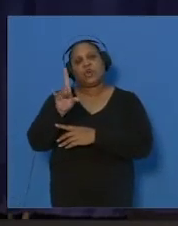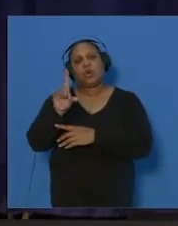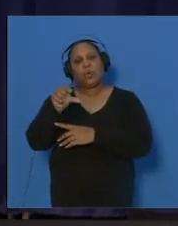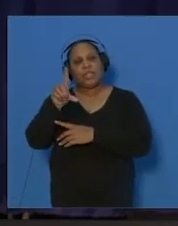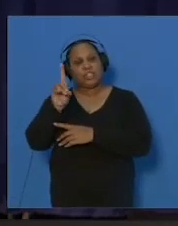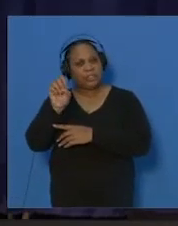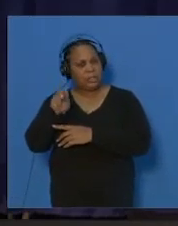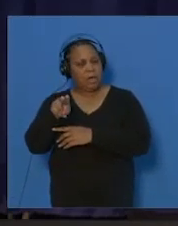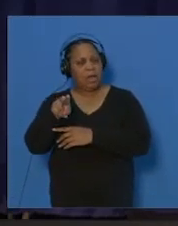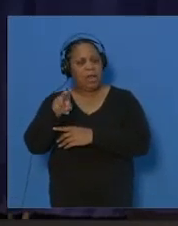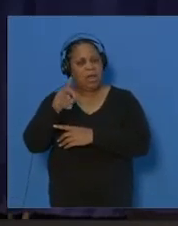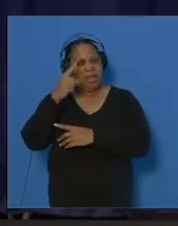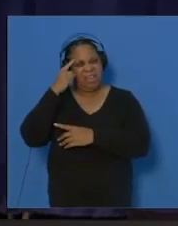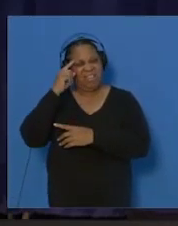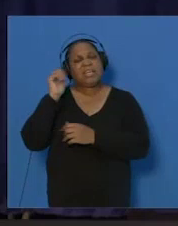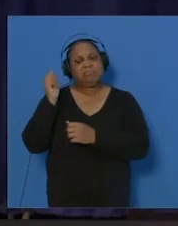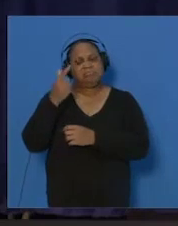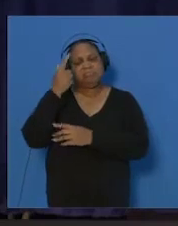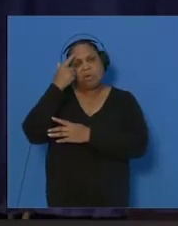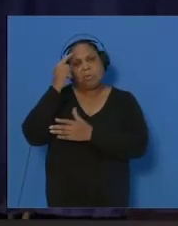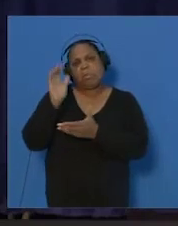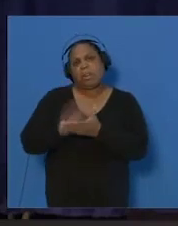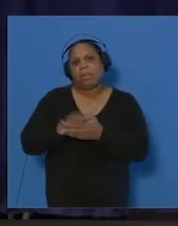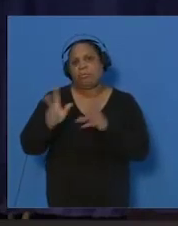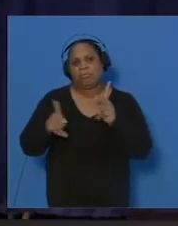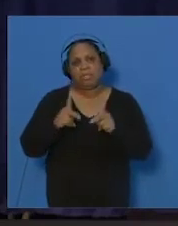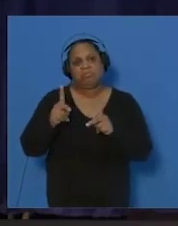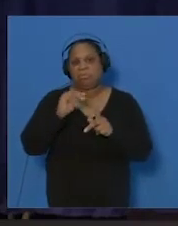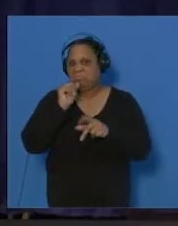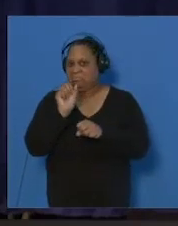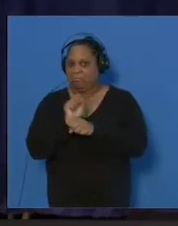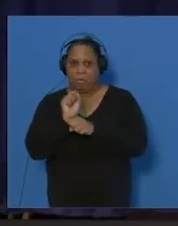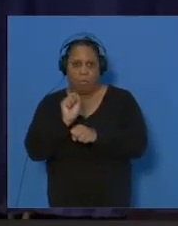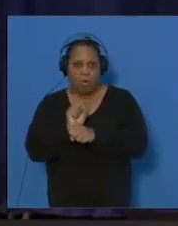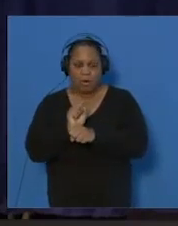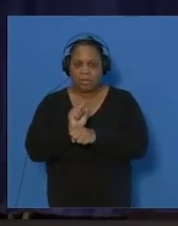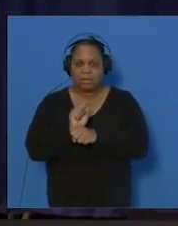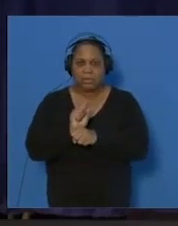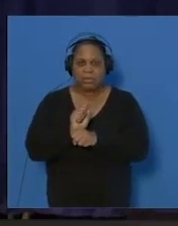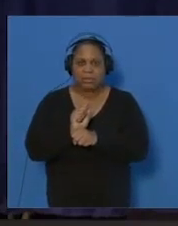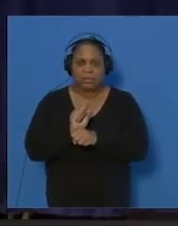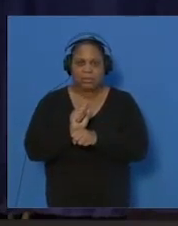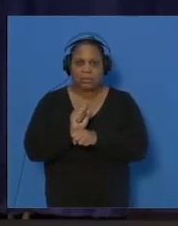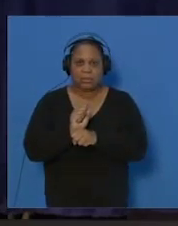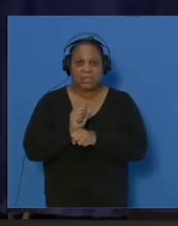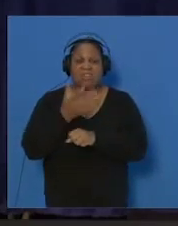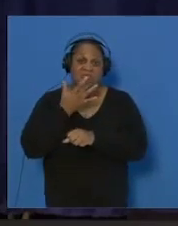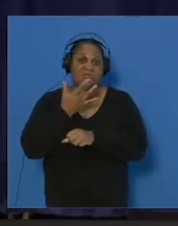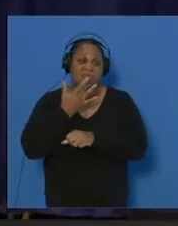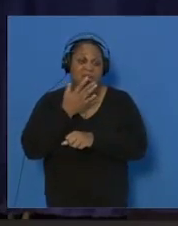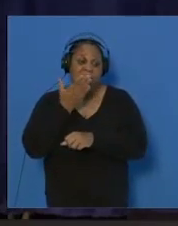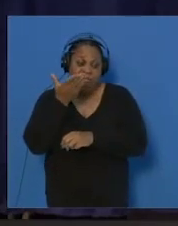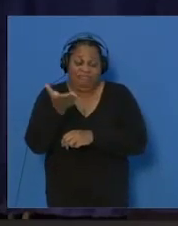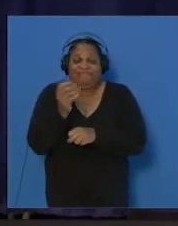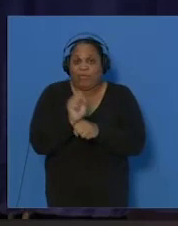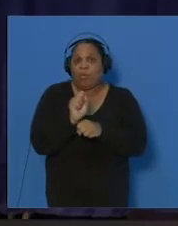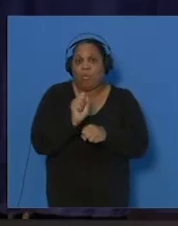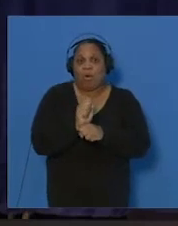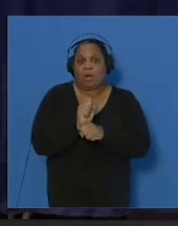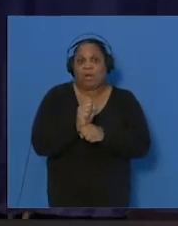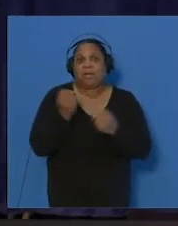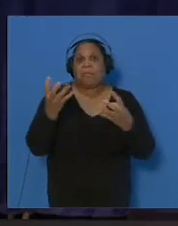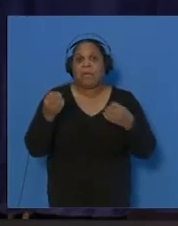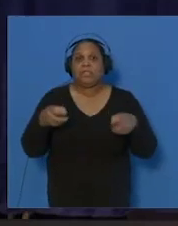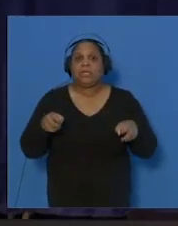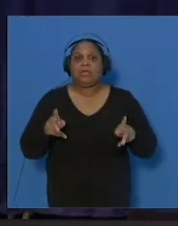I have to believe, I think we all believe, that persons who are out of work would rather be at work. And inasmuch as there are